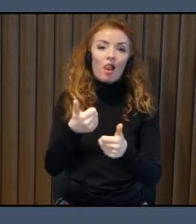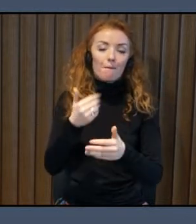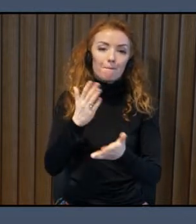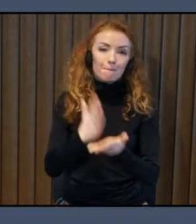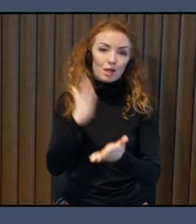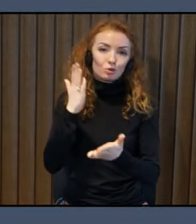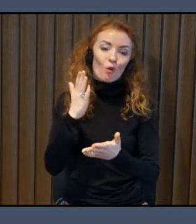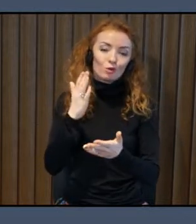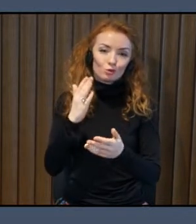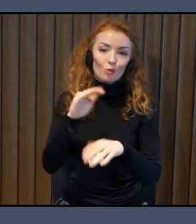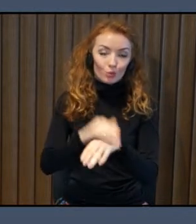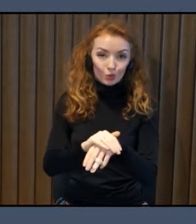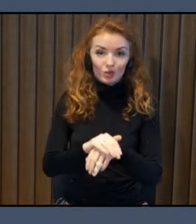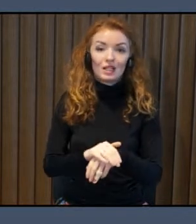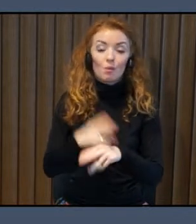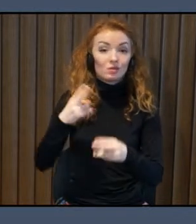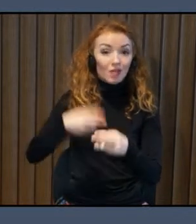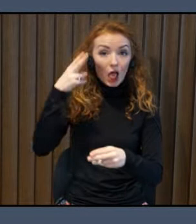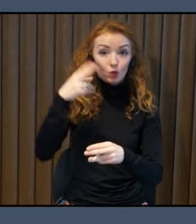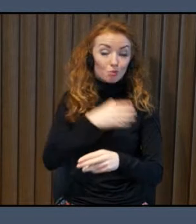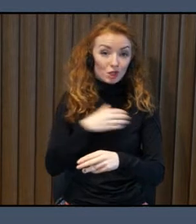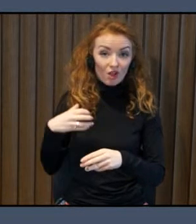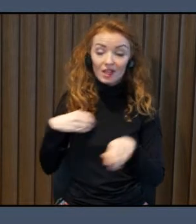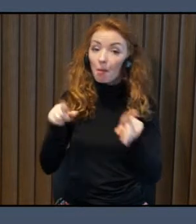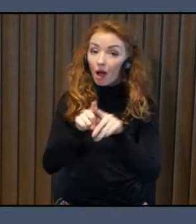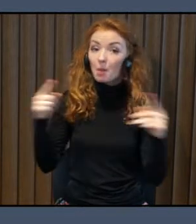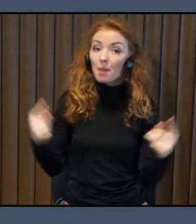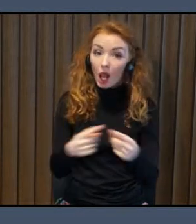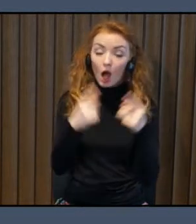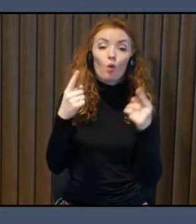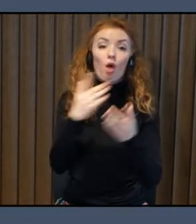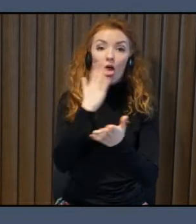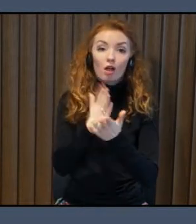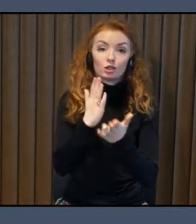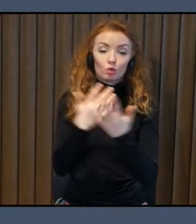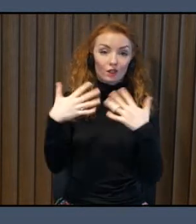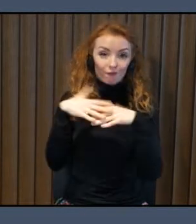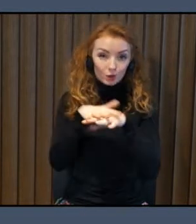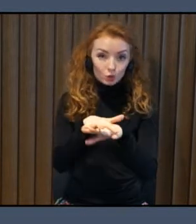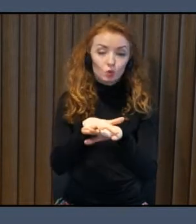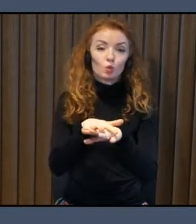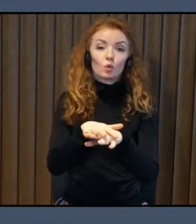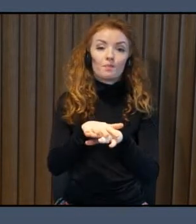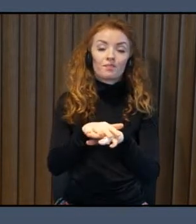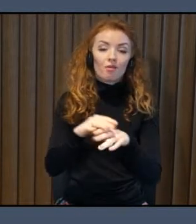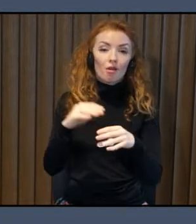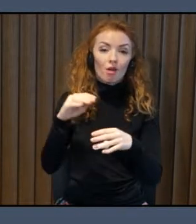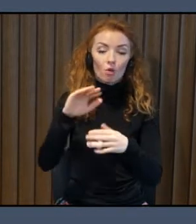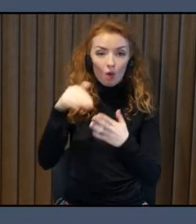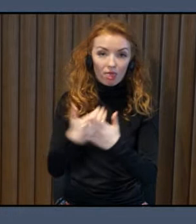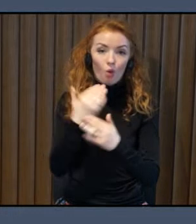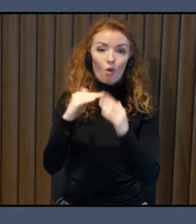a lot of benefits. So this municipality also adjusted their